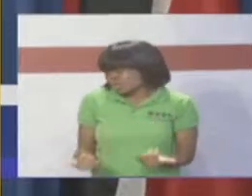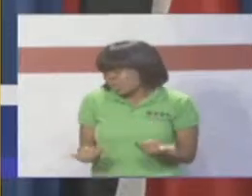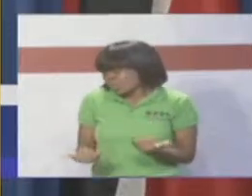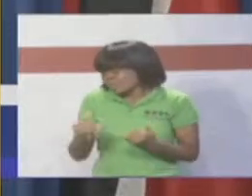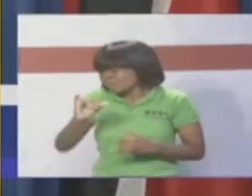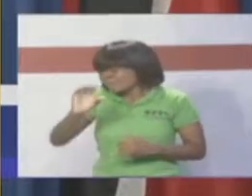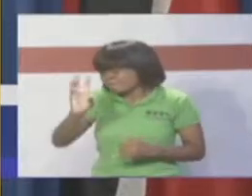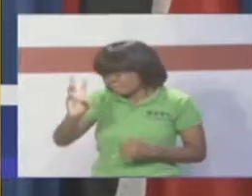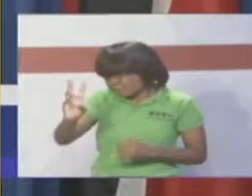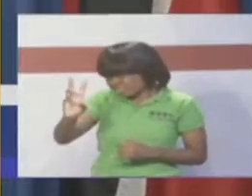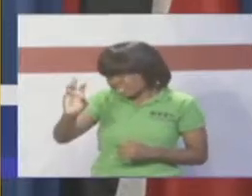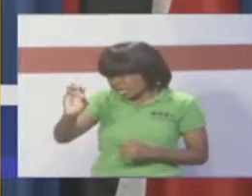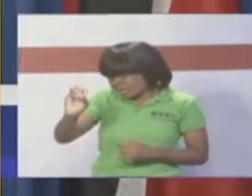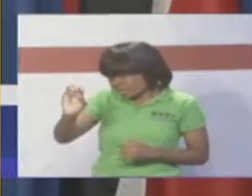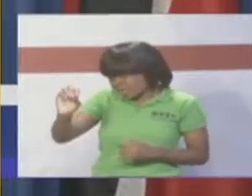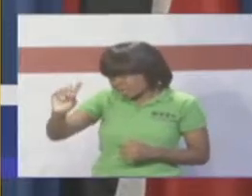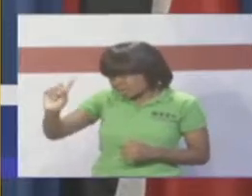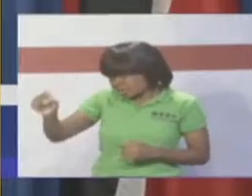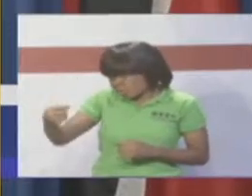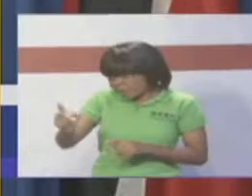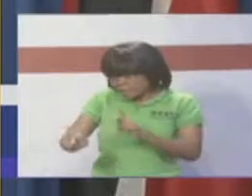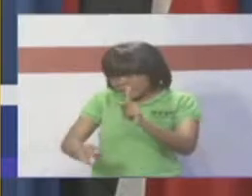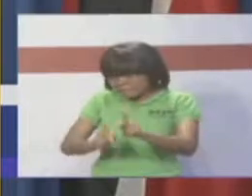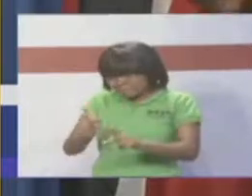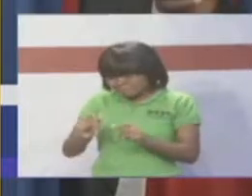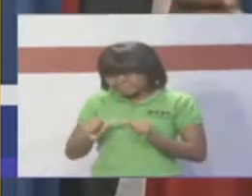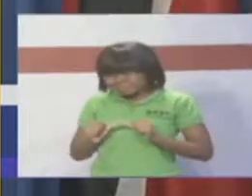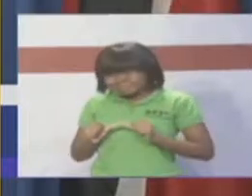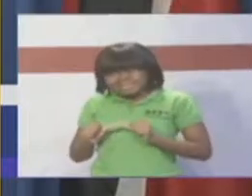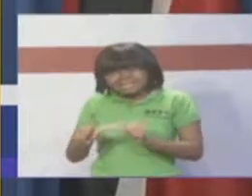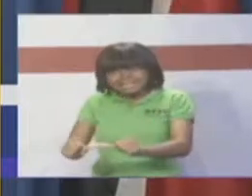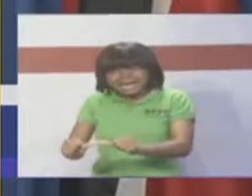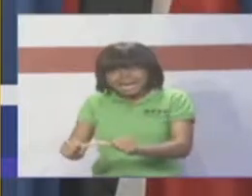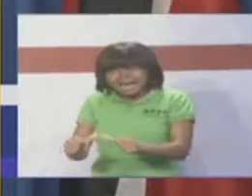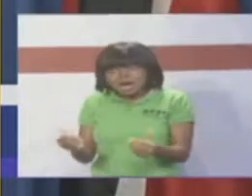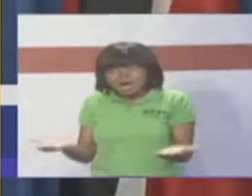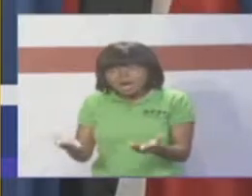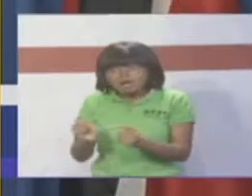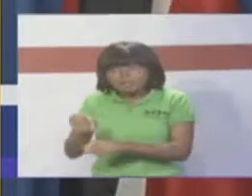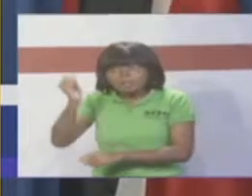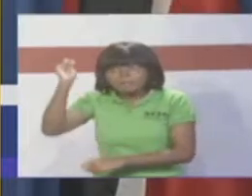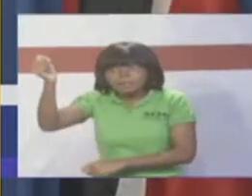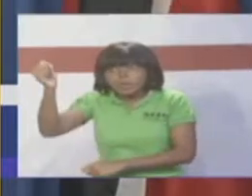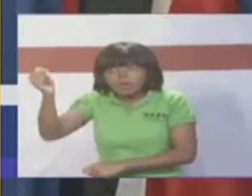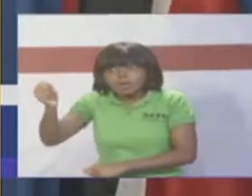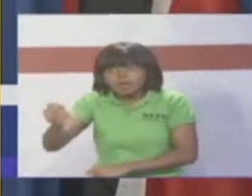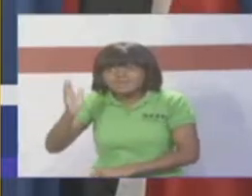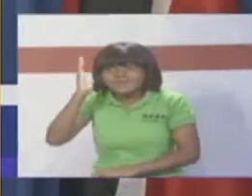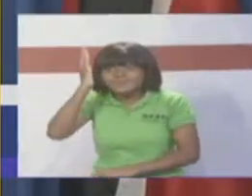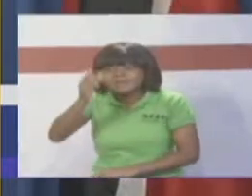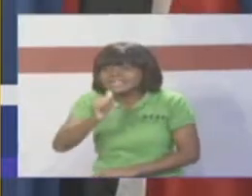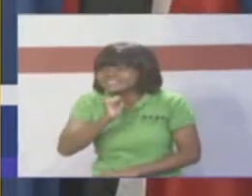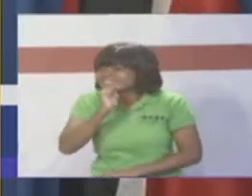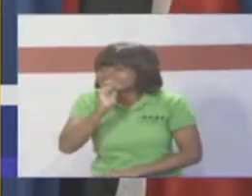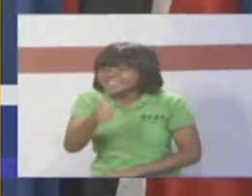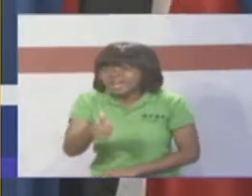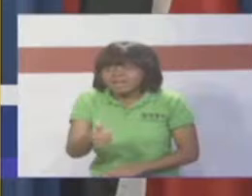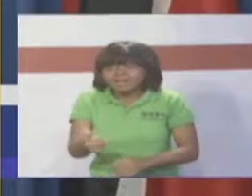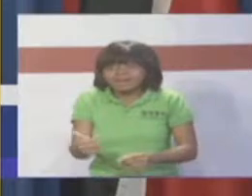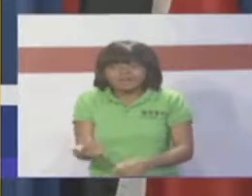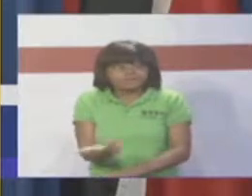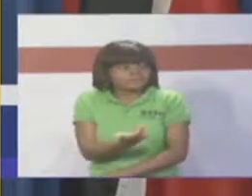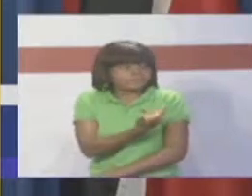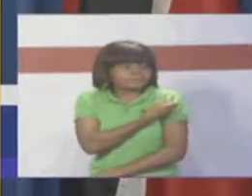the response cannot be that, well, to turn the curve down, we shut the country down. It can't be the